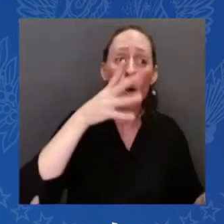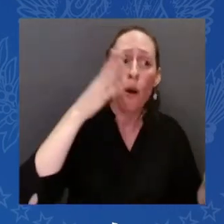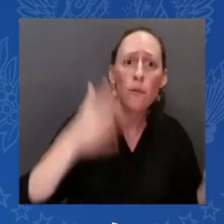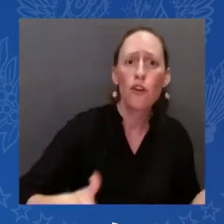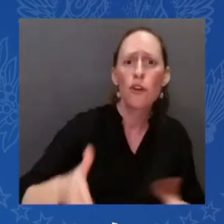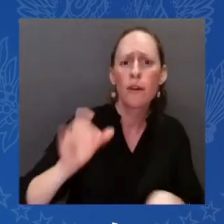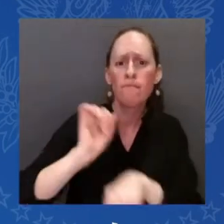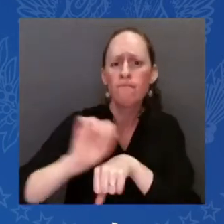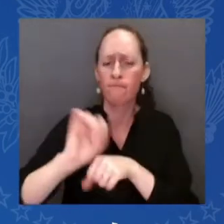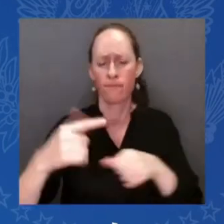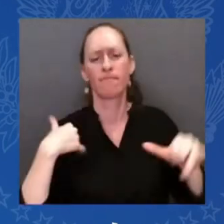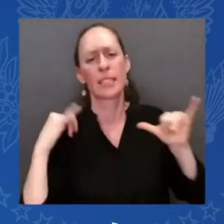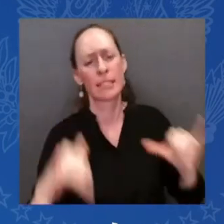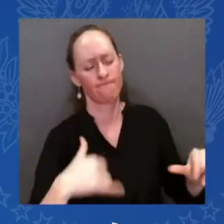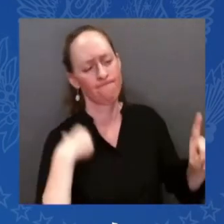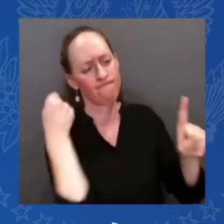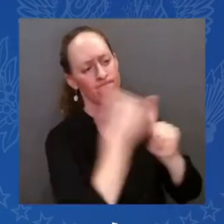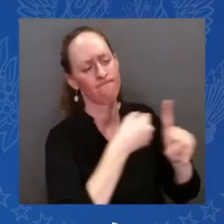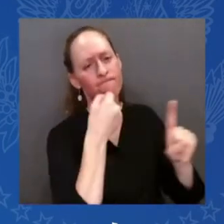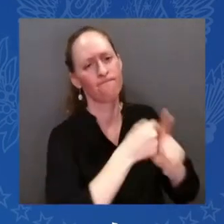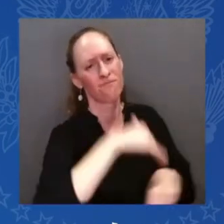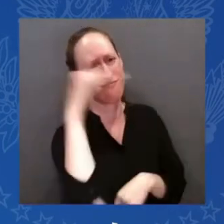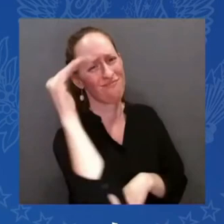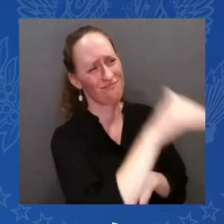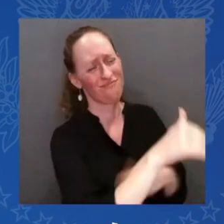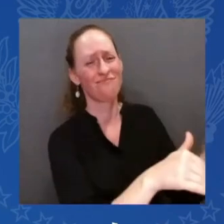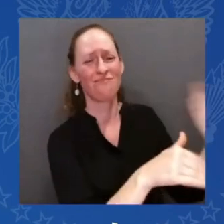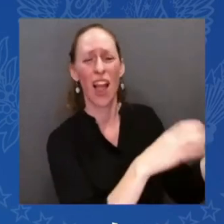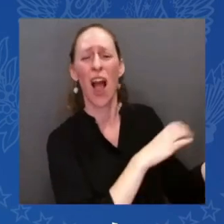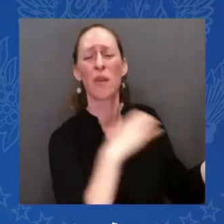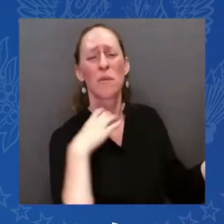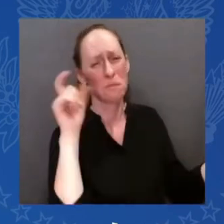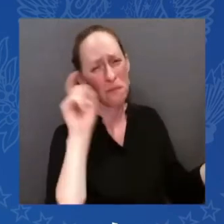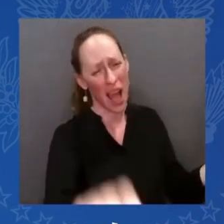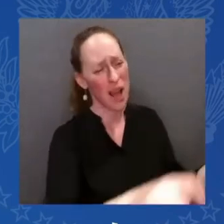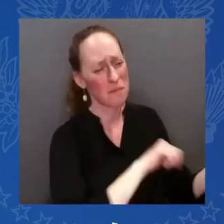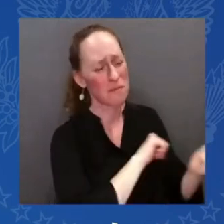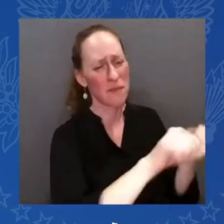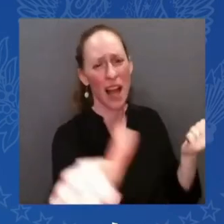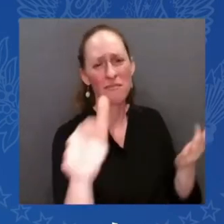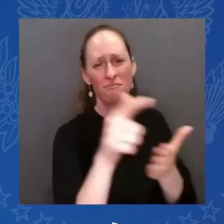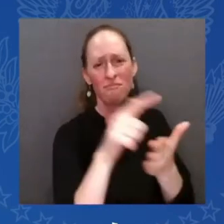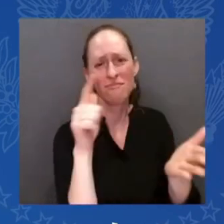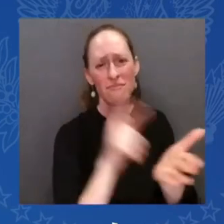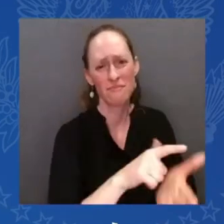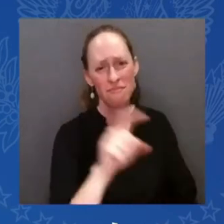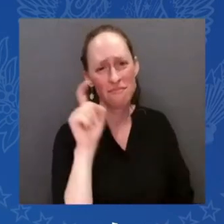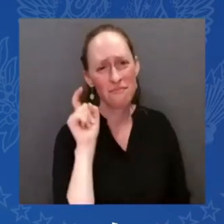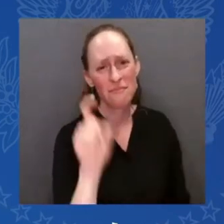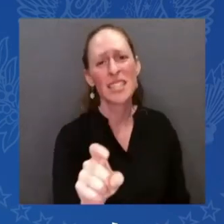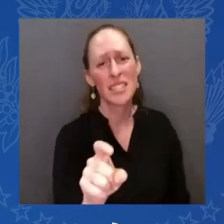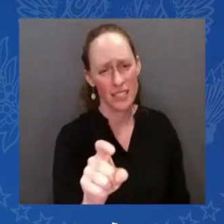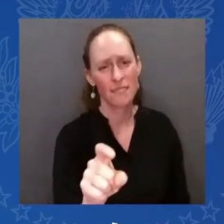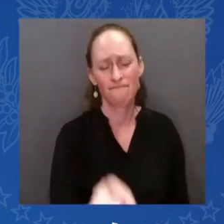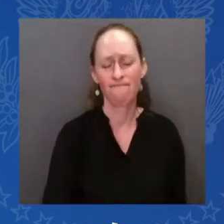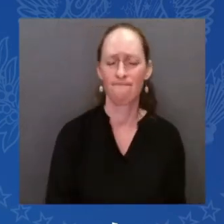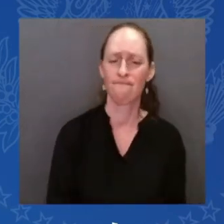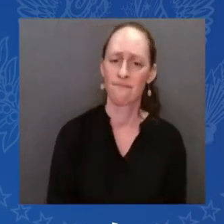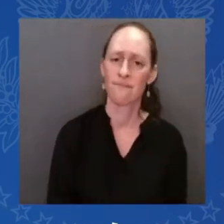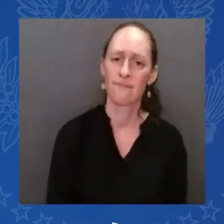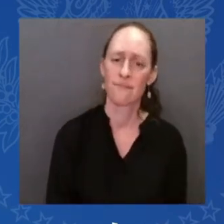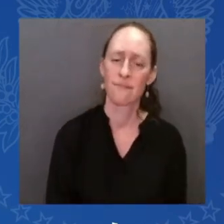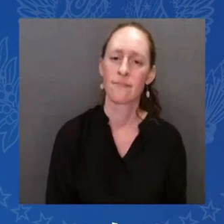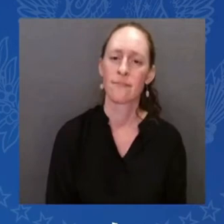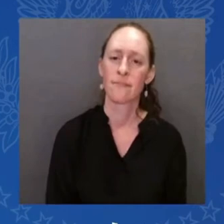pushing. Folks, look, this is important because there are those who've made clear that they don't see you, don't want you